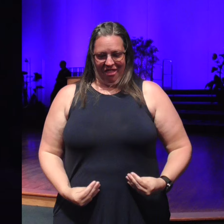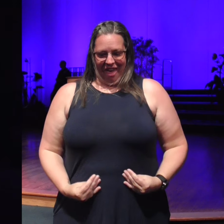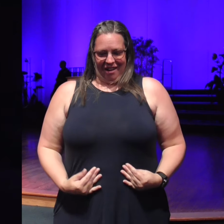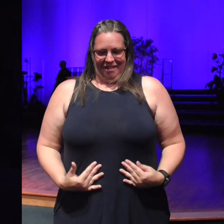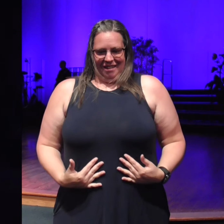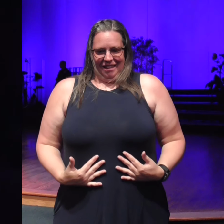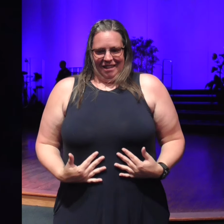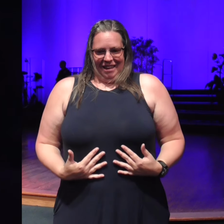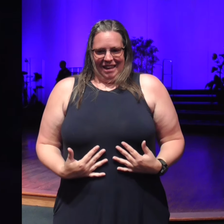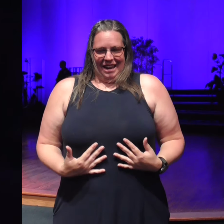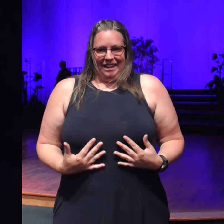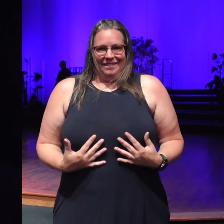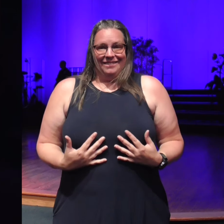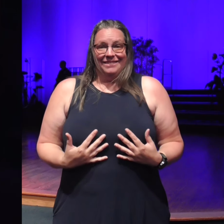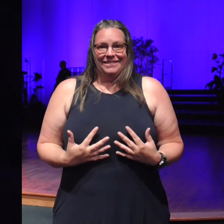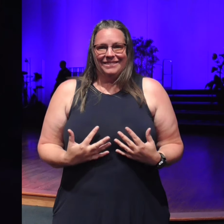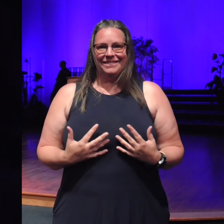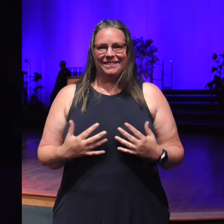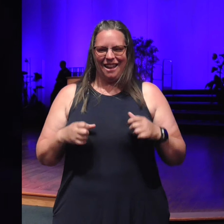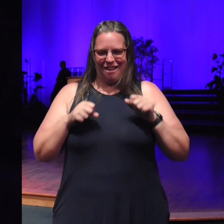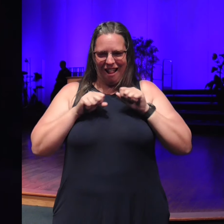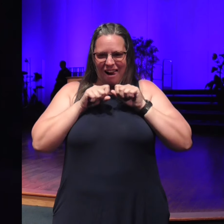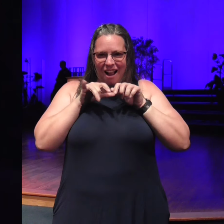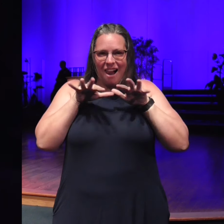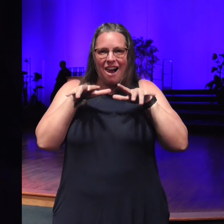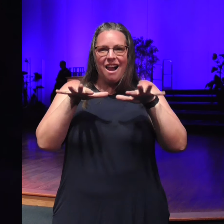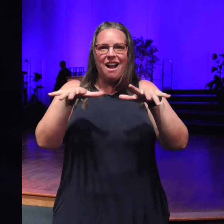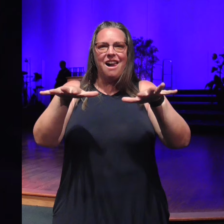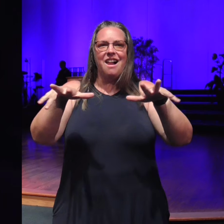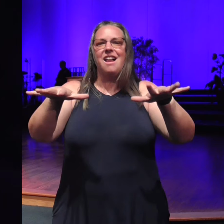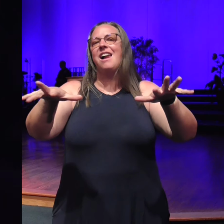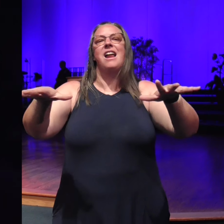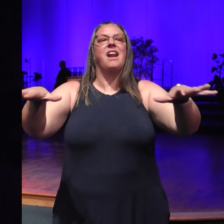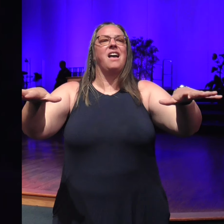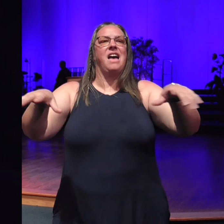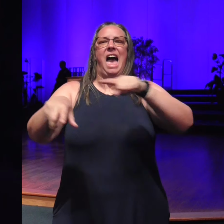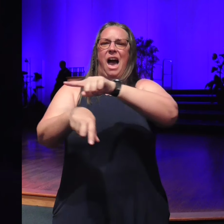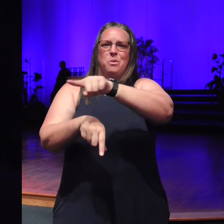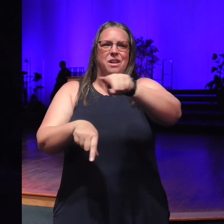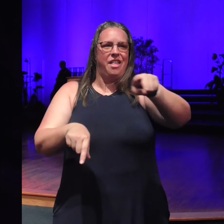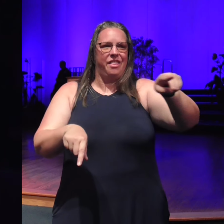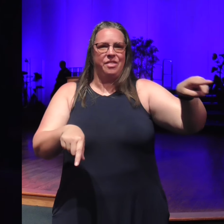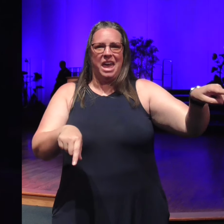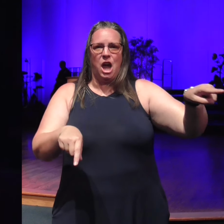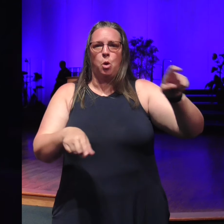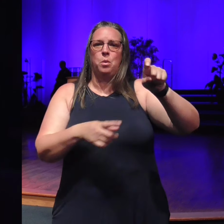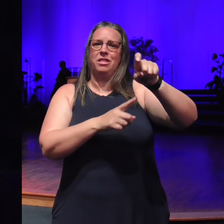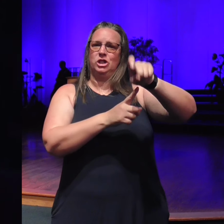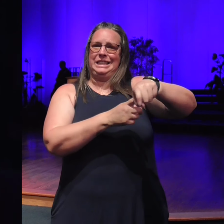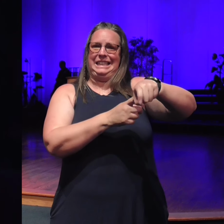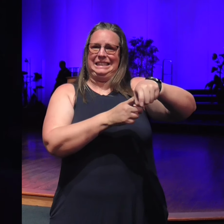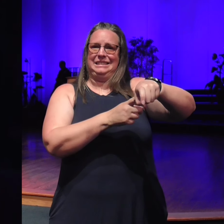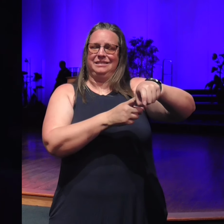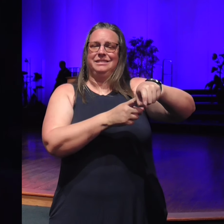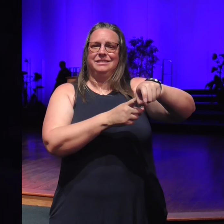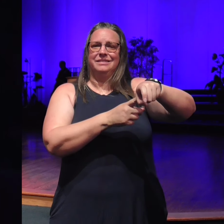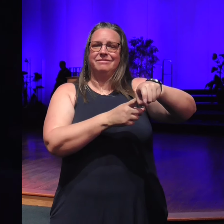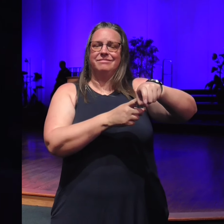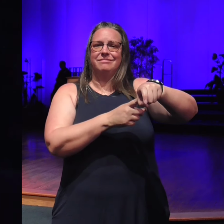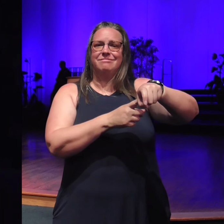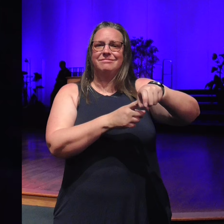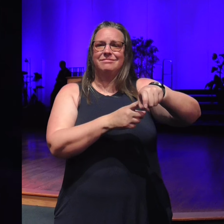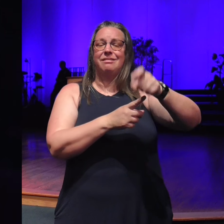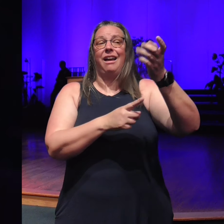places of need around our planet today, and we know that God is right there in the midst of. And I am